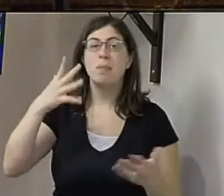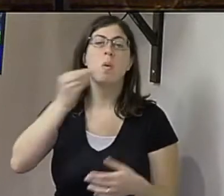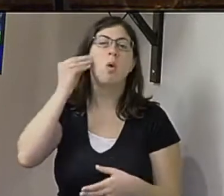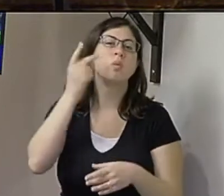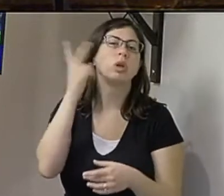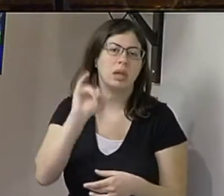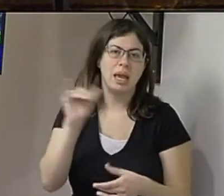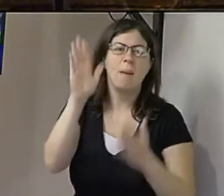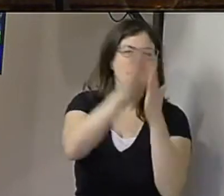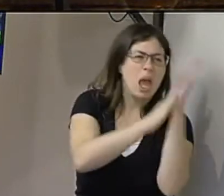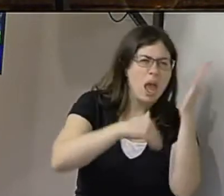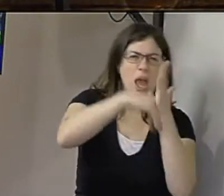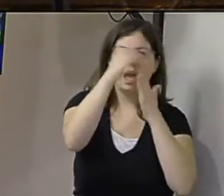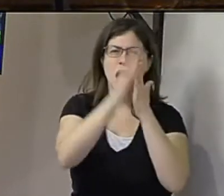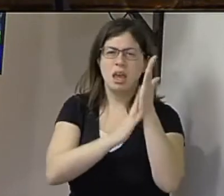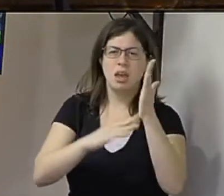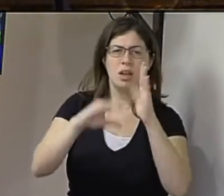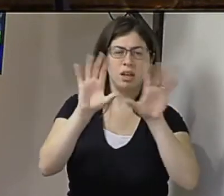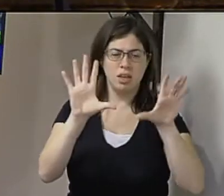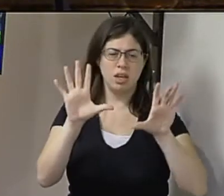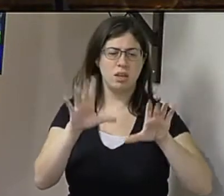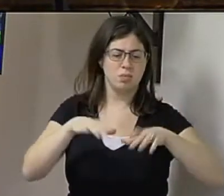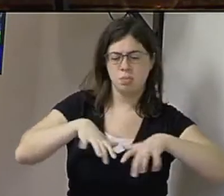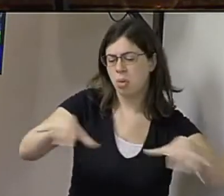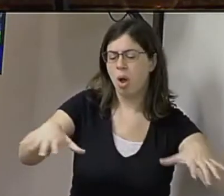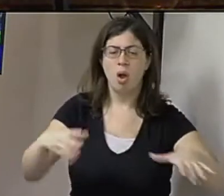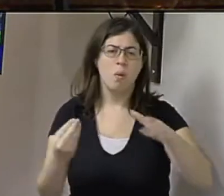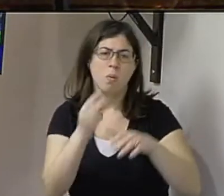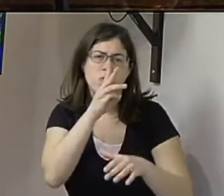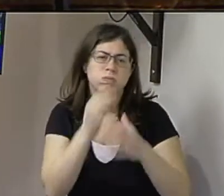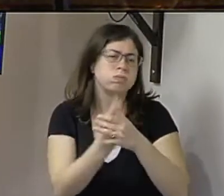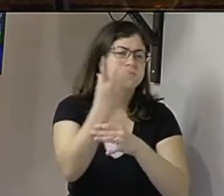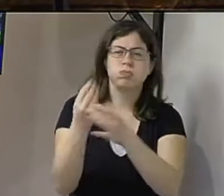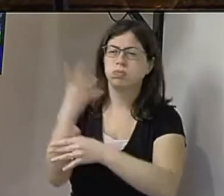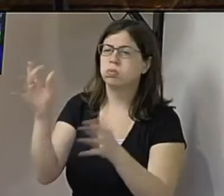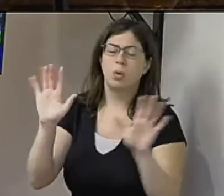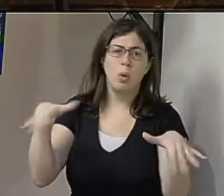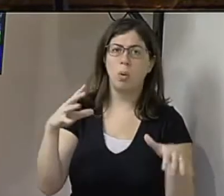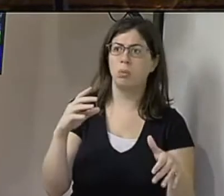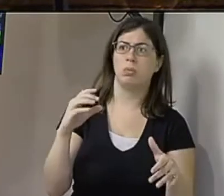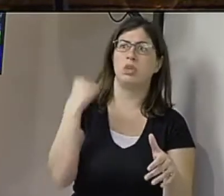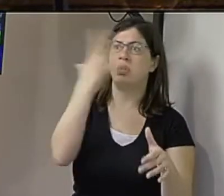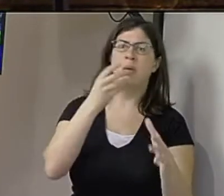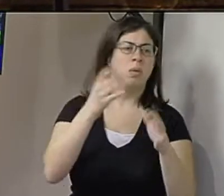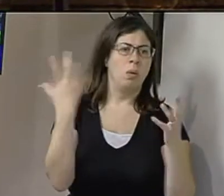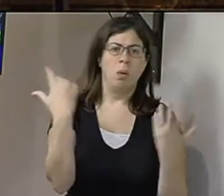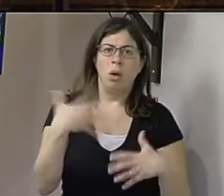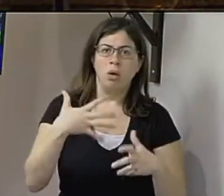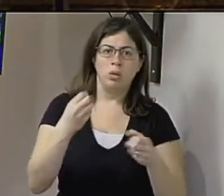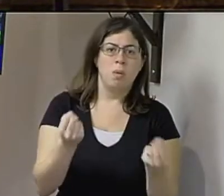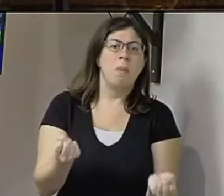like. It would have been painted, and there would have been these gardens and these fountains, and it would have been this crazy scene that would have so